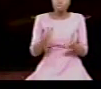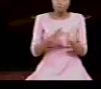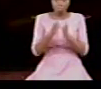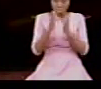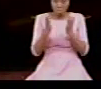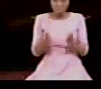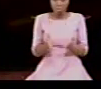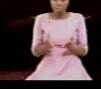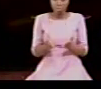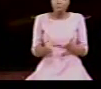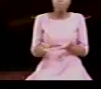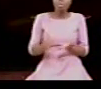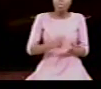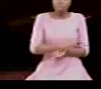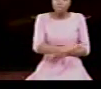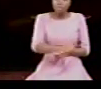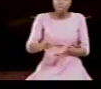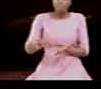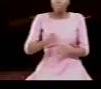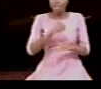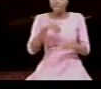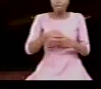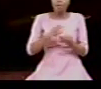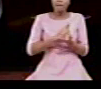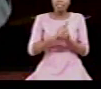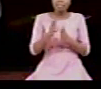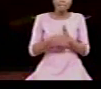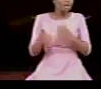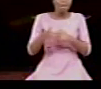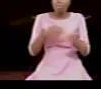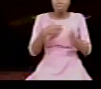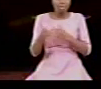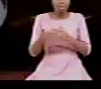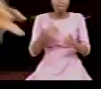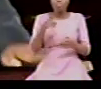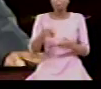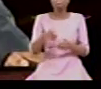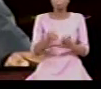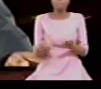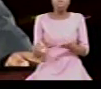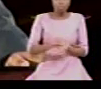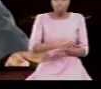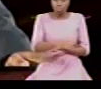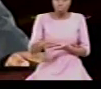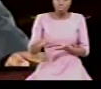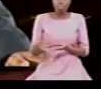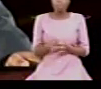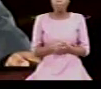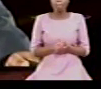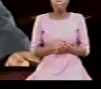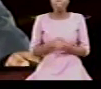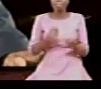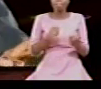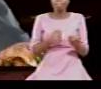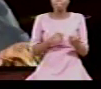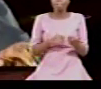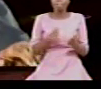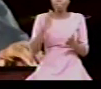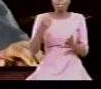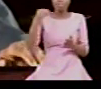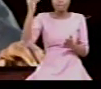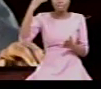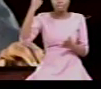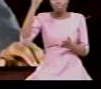in sin, you sow in righteousness. Whatever you sow is cuts across every norm by the grace of